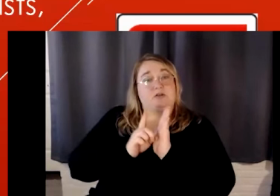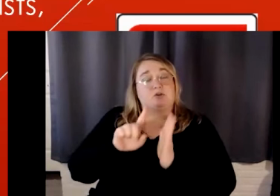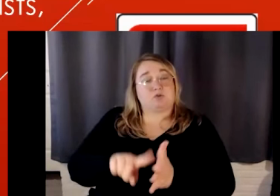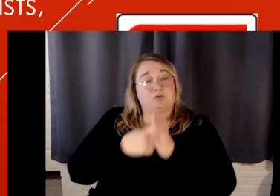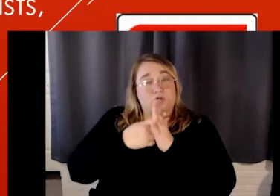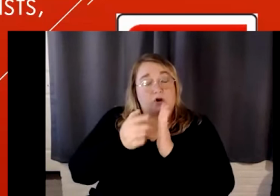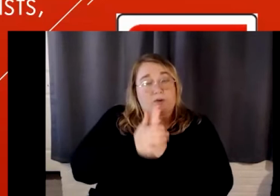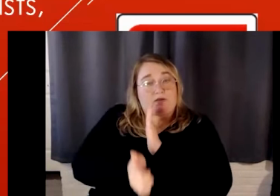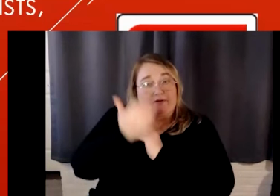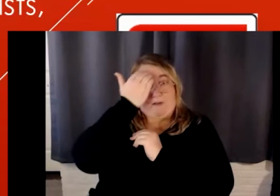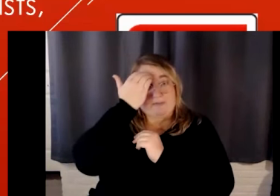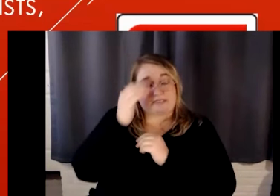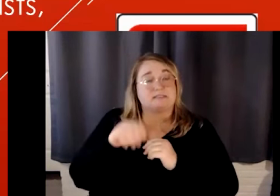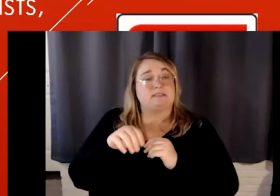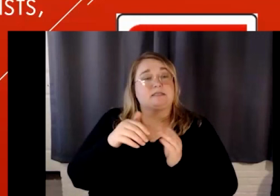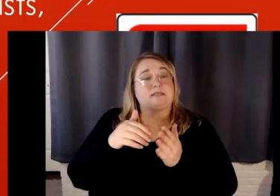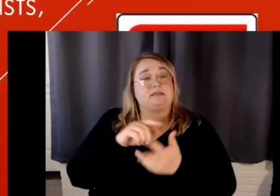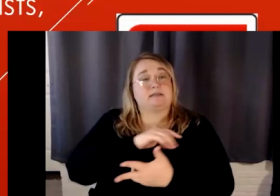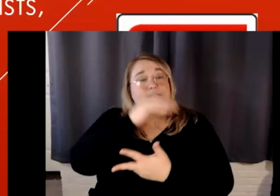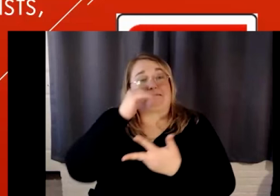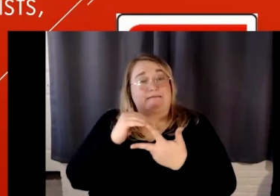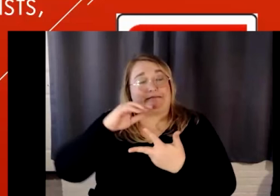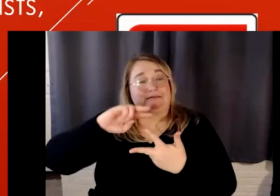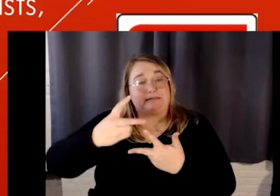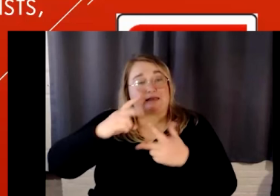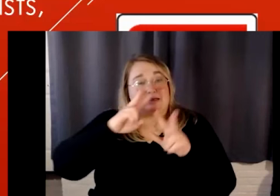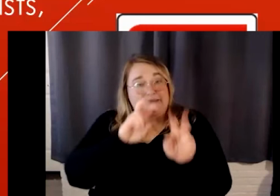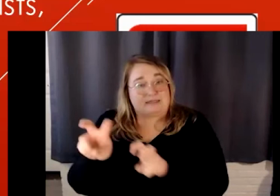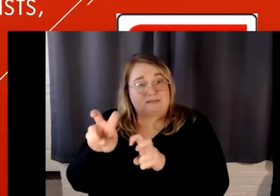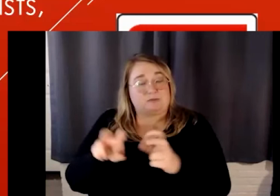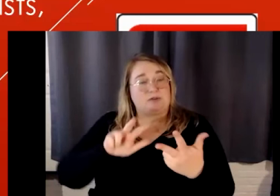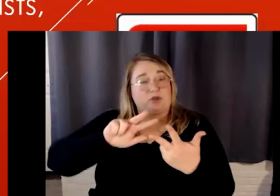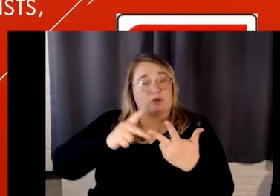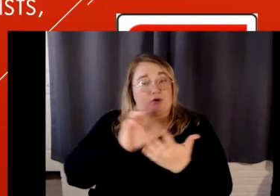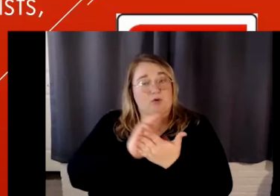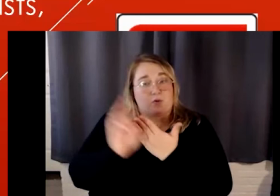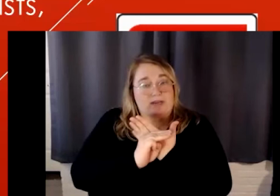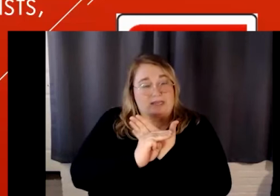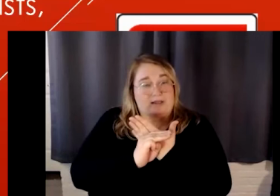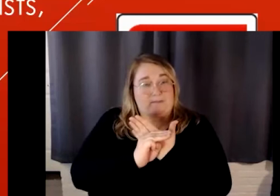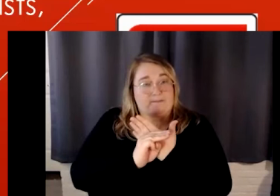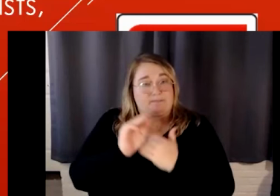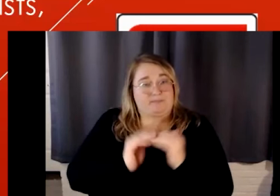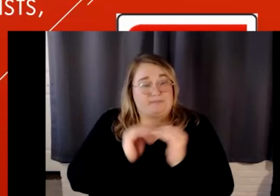and third, we build a curriculum around that. Right? So what does the employer want?